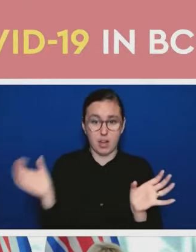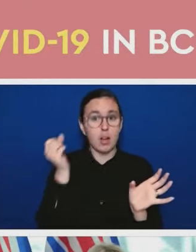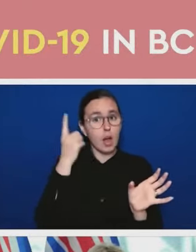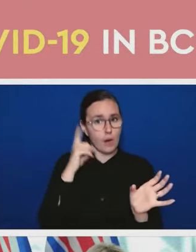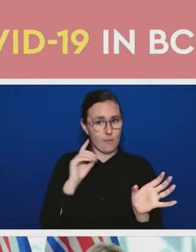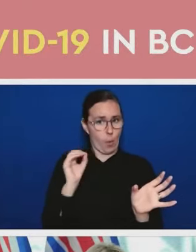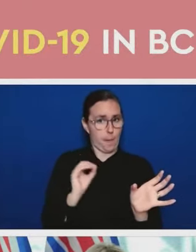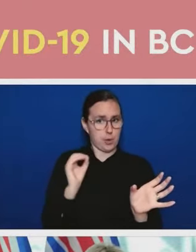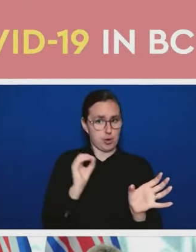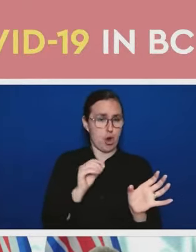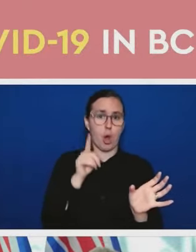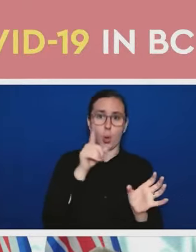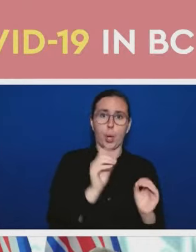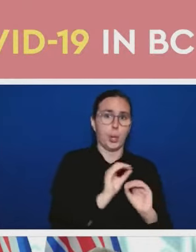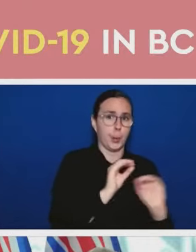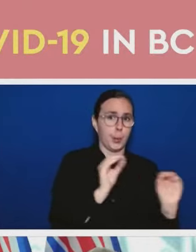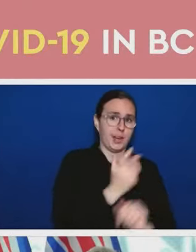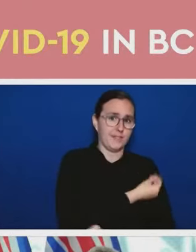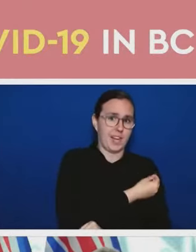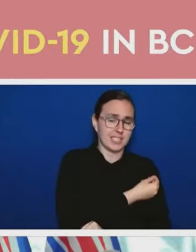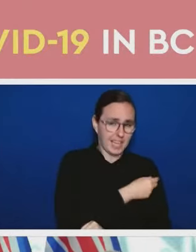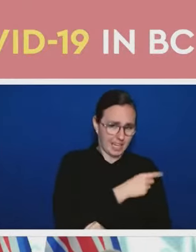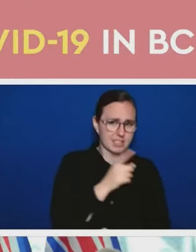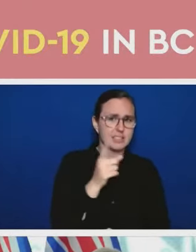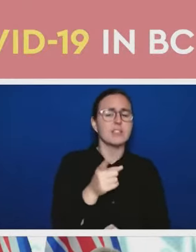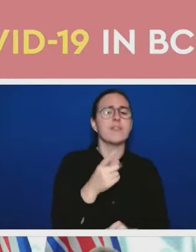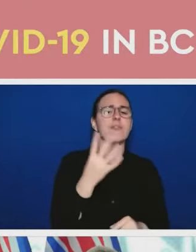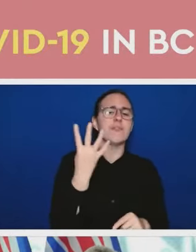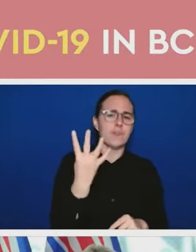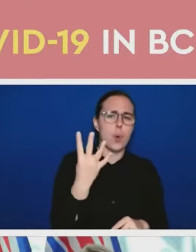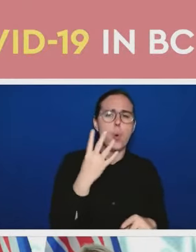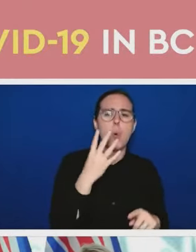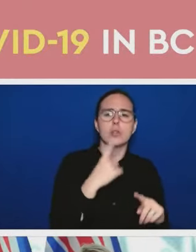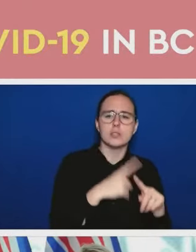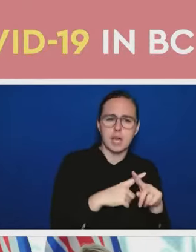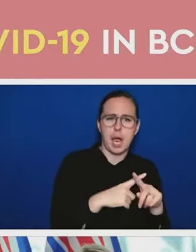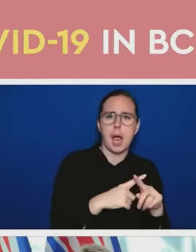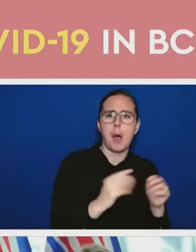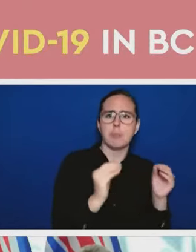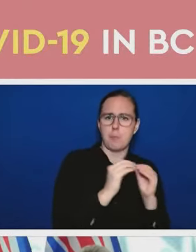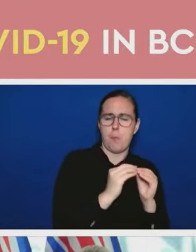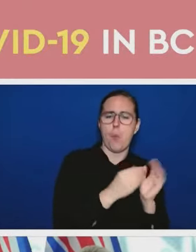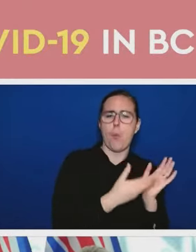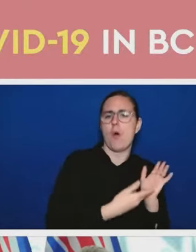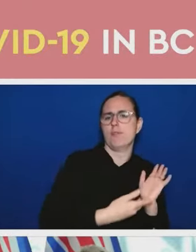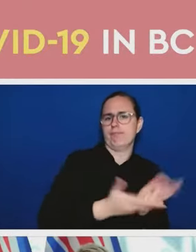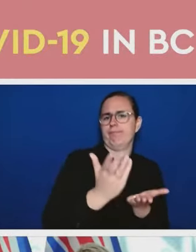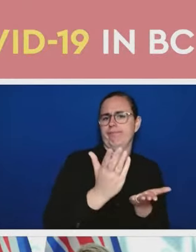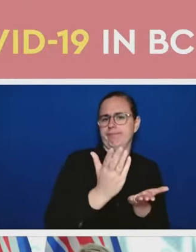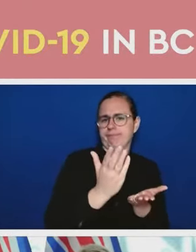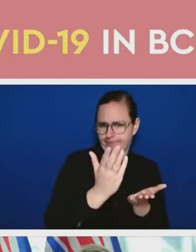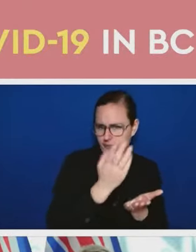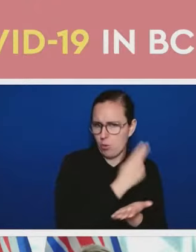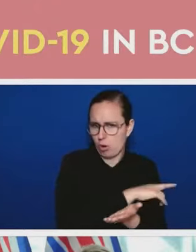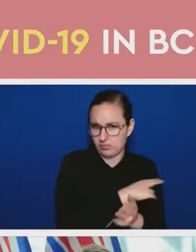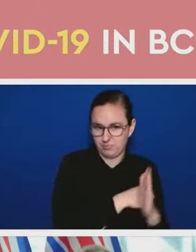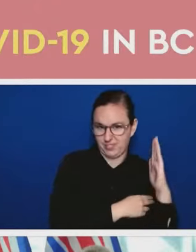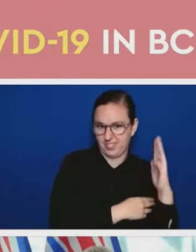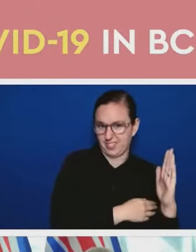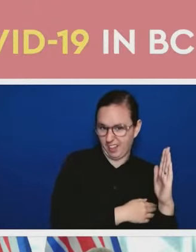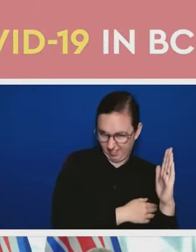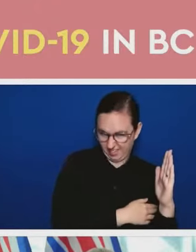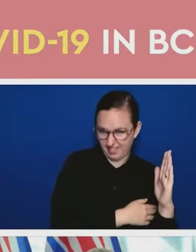to help prime your immune system to respond, you're 4 times more likely to be hospitalized, require critical care, or to